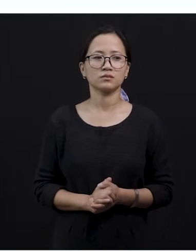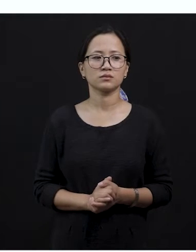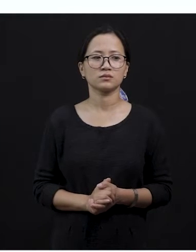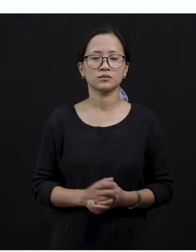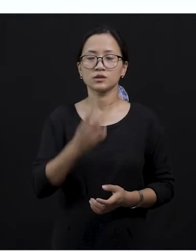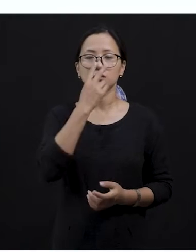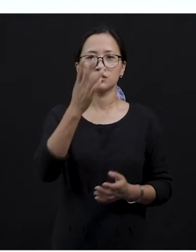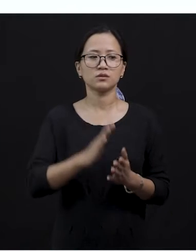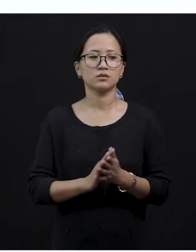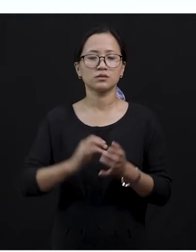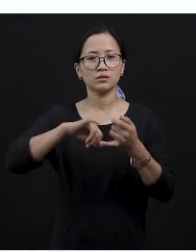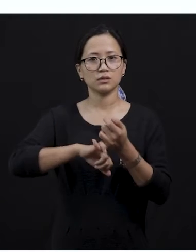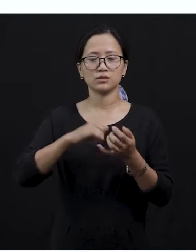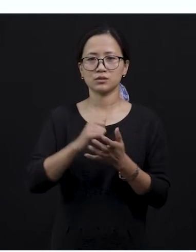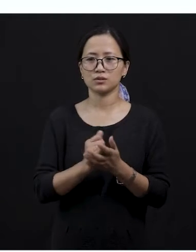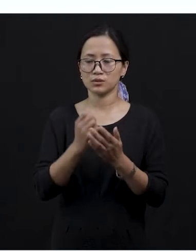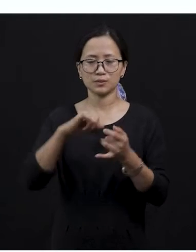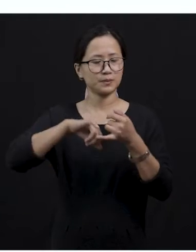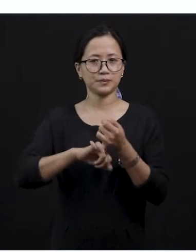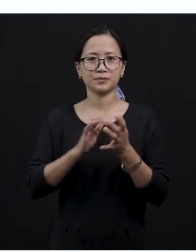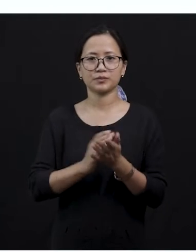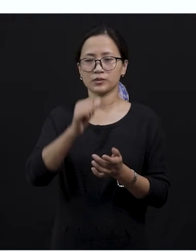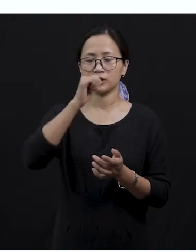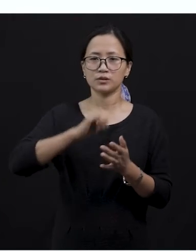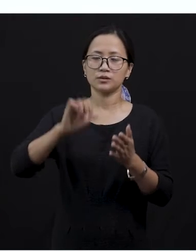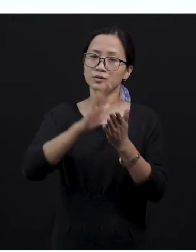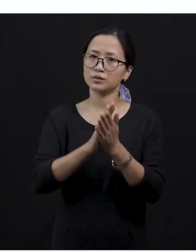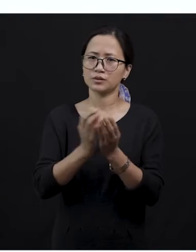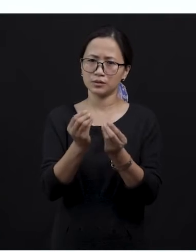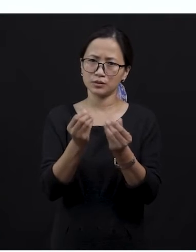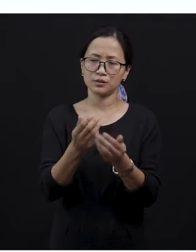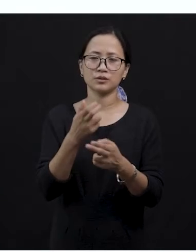So here we see that solids and liquids, they have weight.